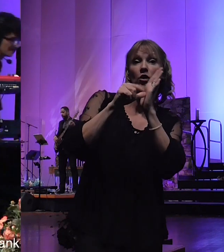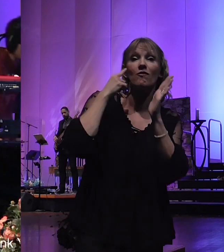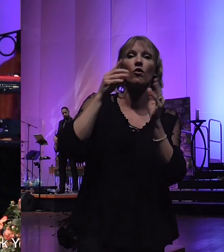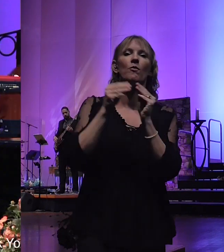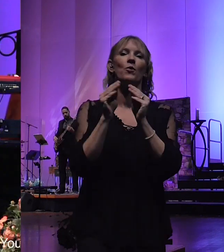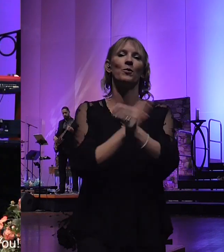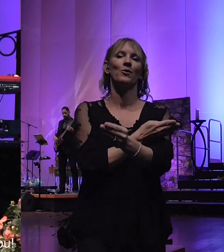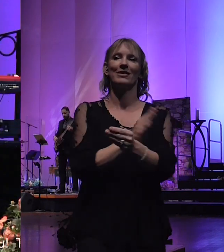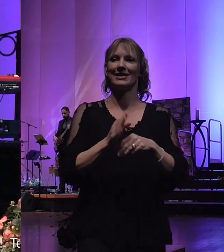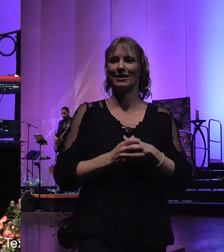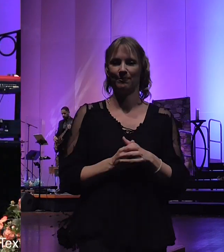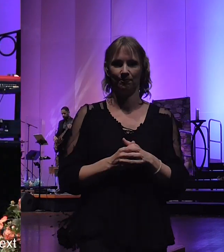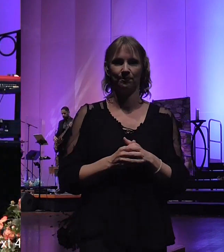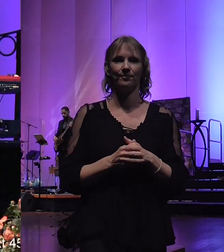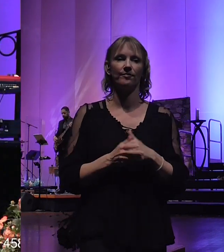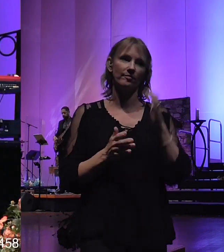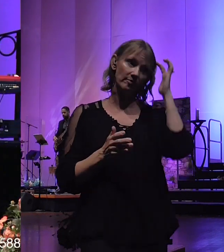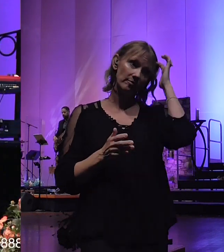more music.